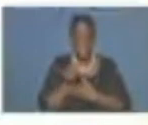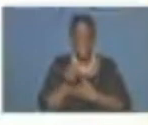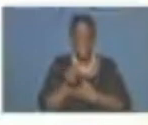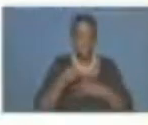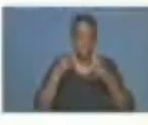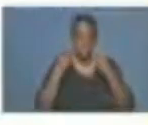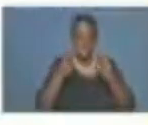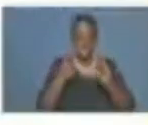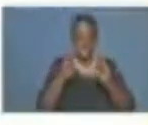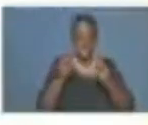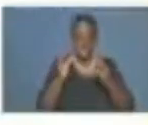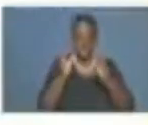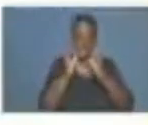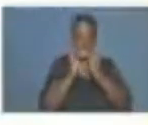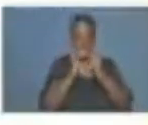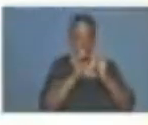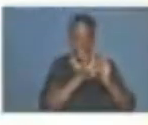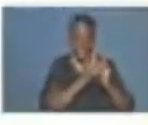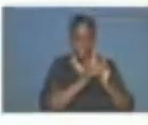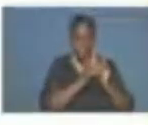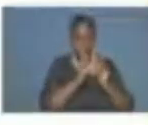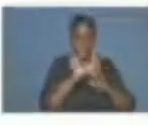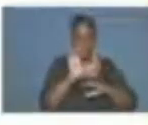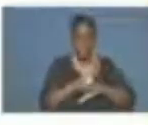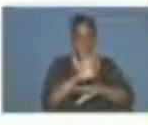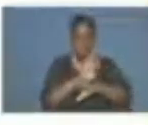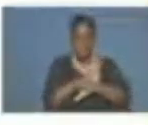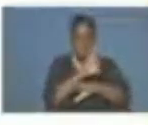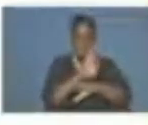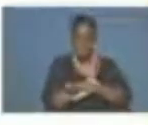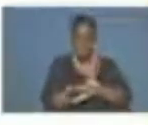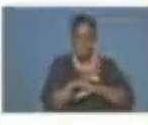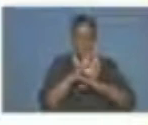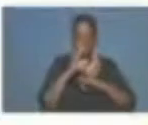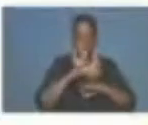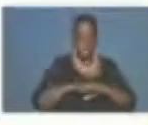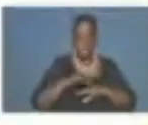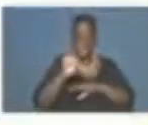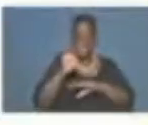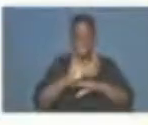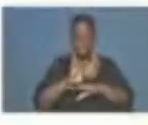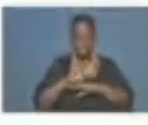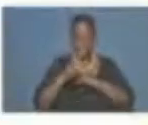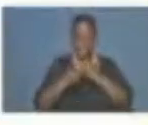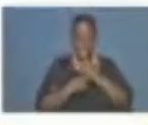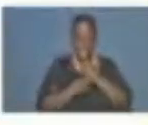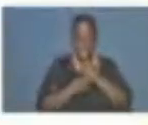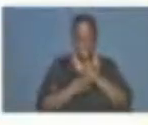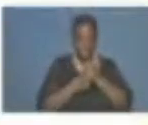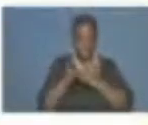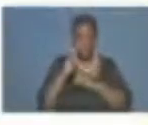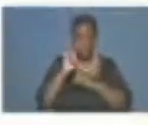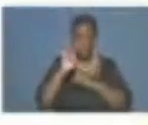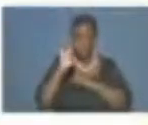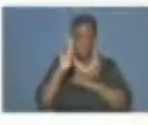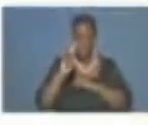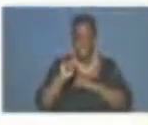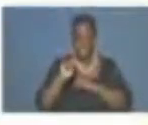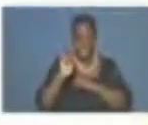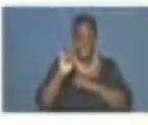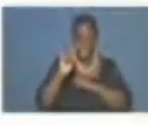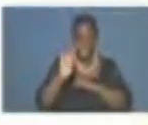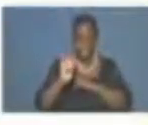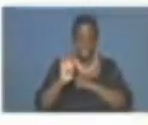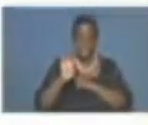electronic representation of the conference on the Central Bank's website. But the significance of the attendees